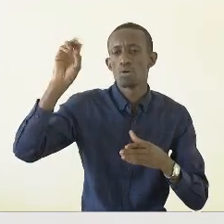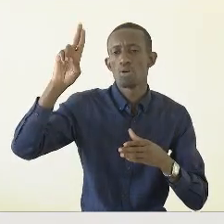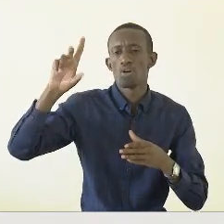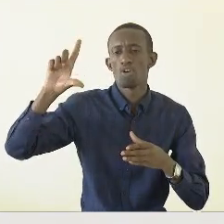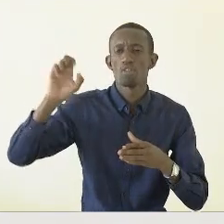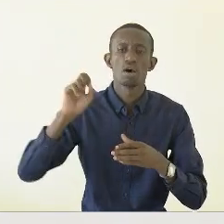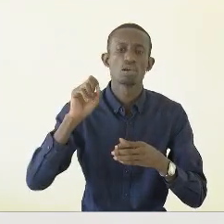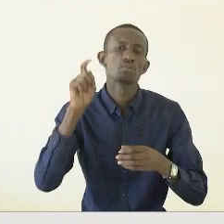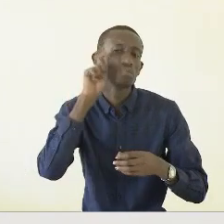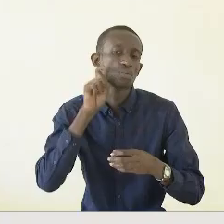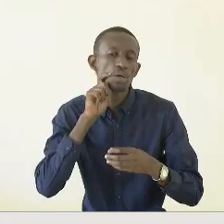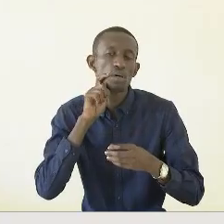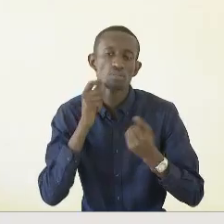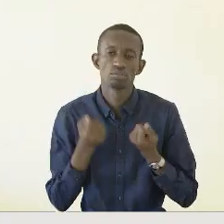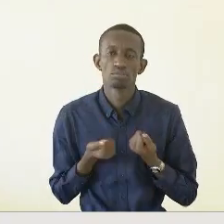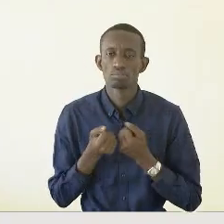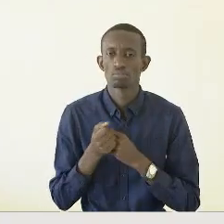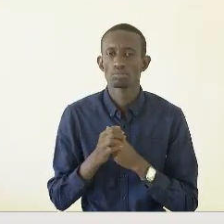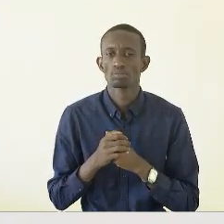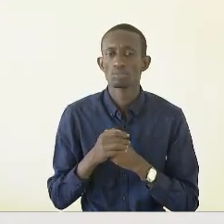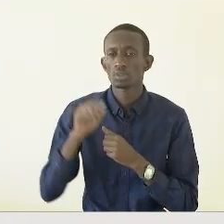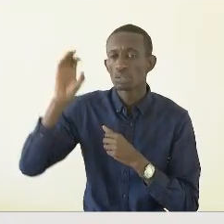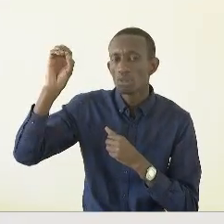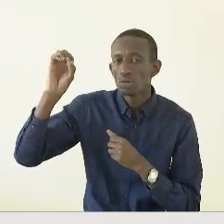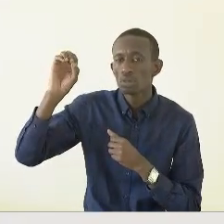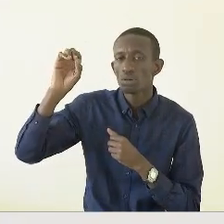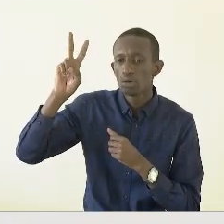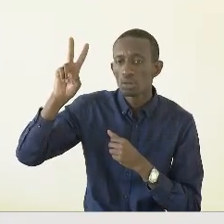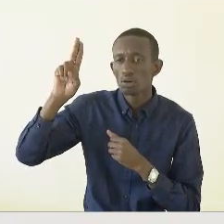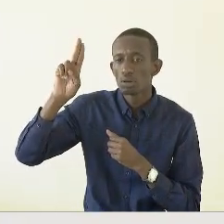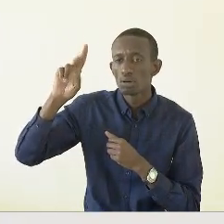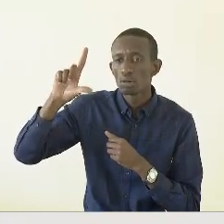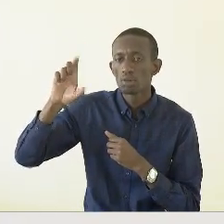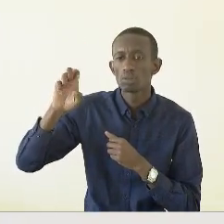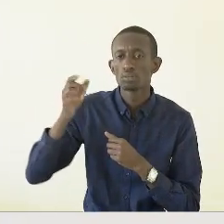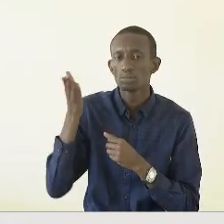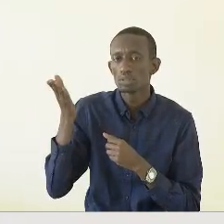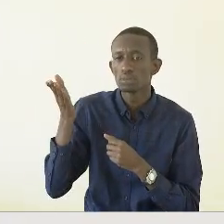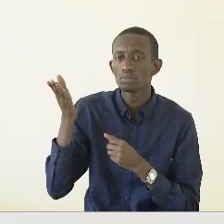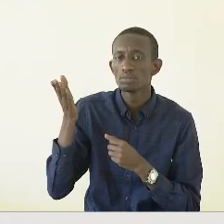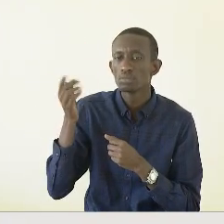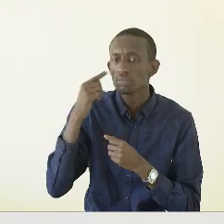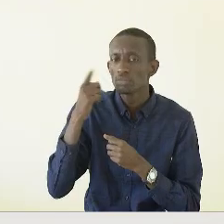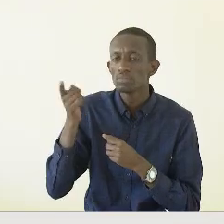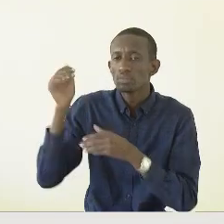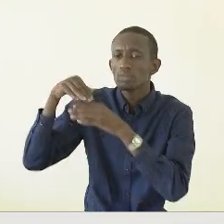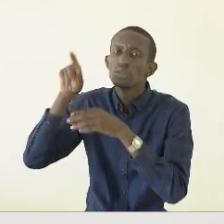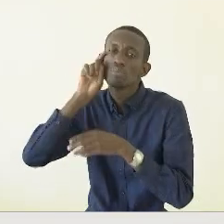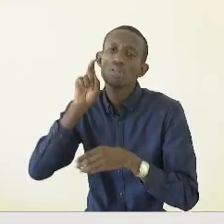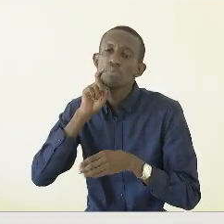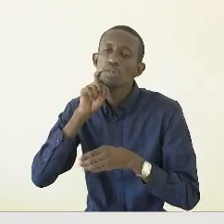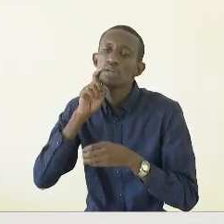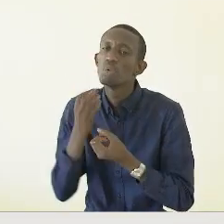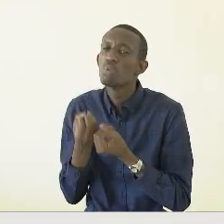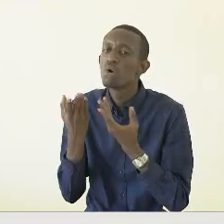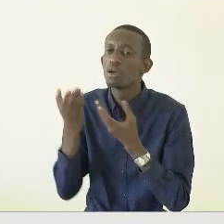Then, as you can see, students, this is the ovary. This is the ovary. And inside the ovary,